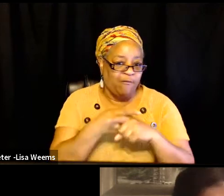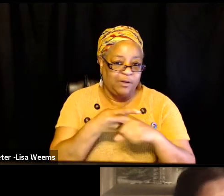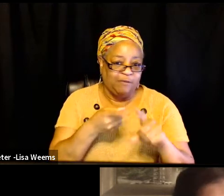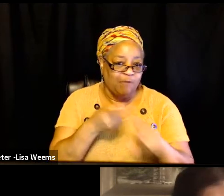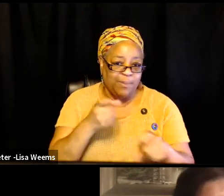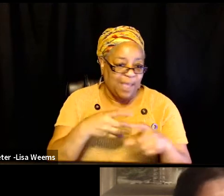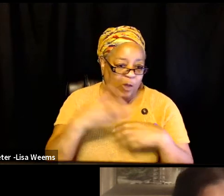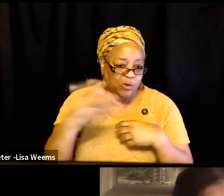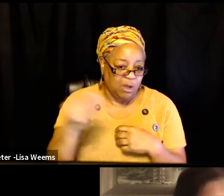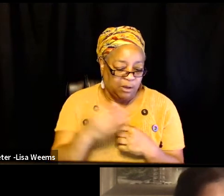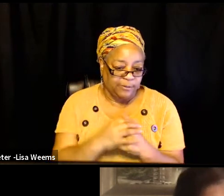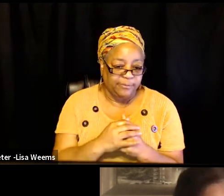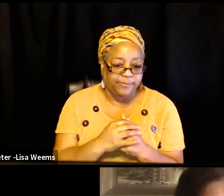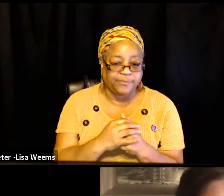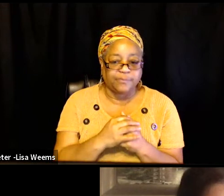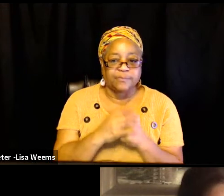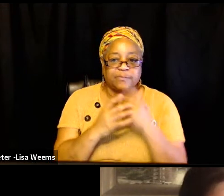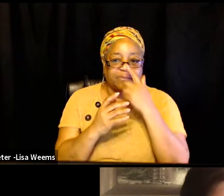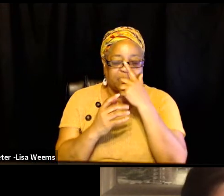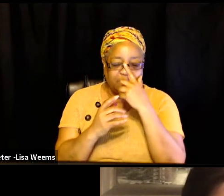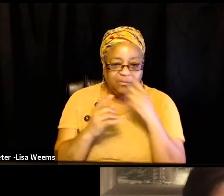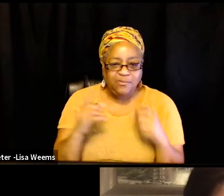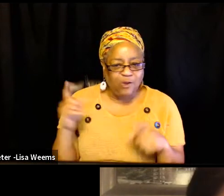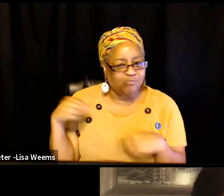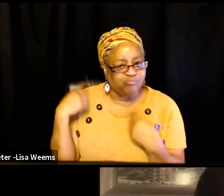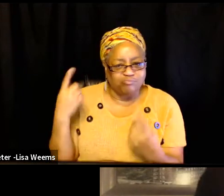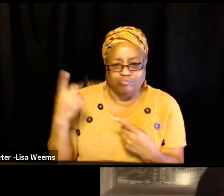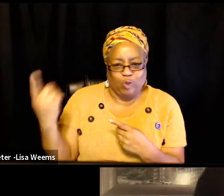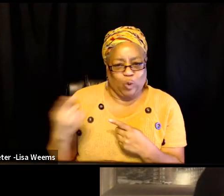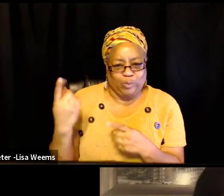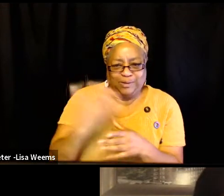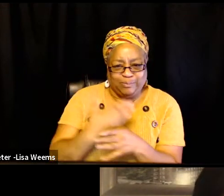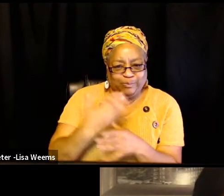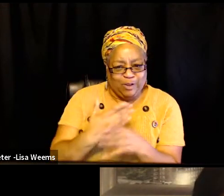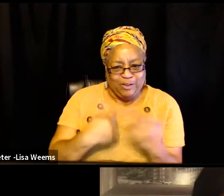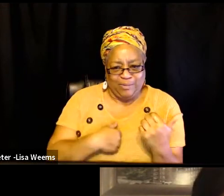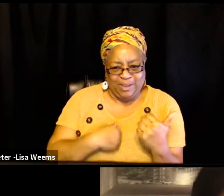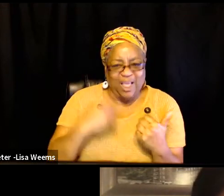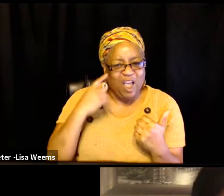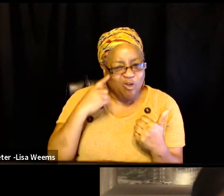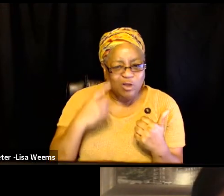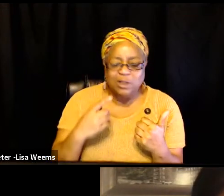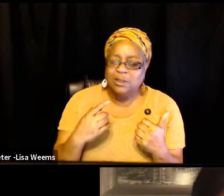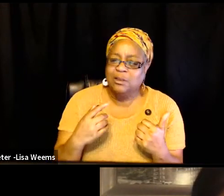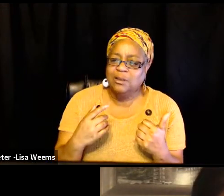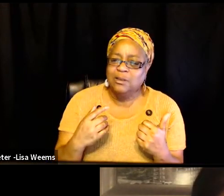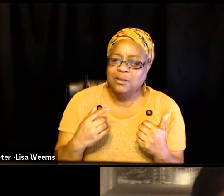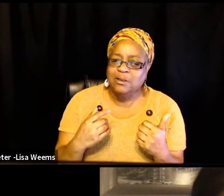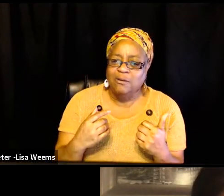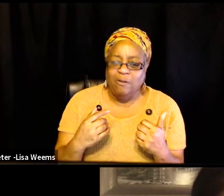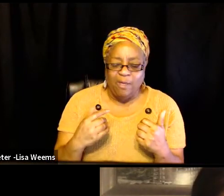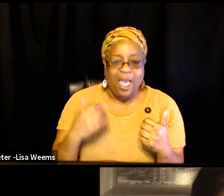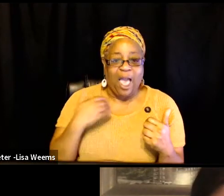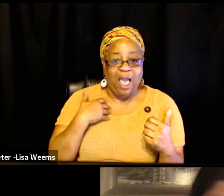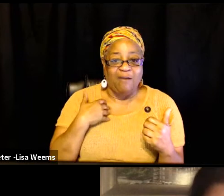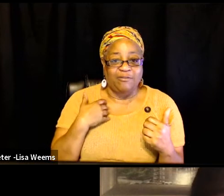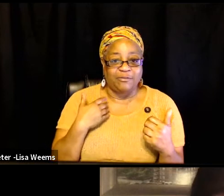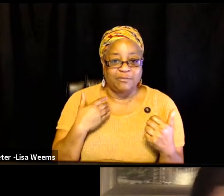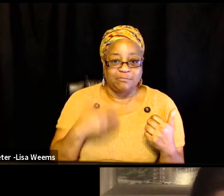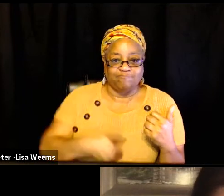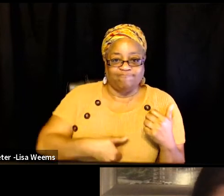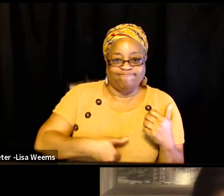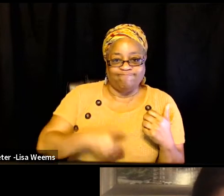You know, it always bothered me. Like, I mean, I always had this impulse of wearing a suit jacket, you know, when I